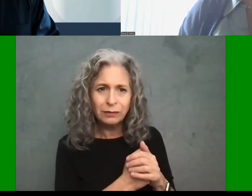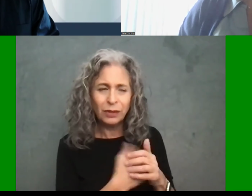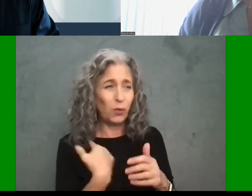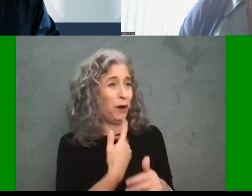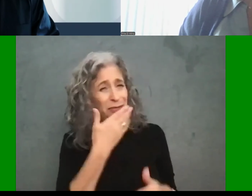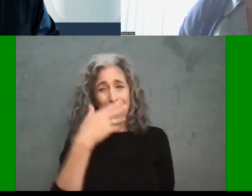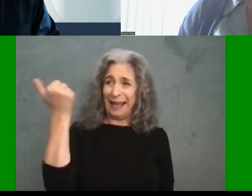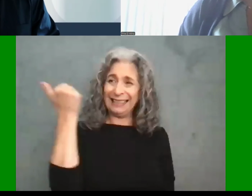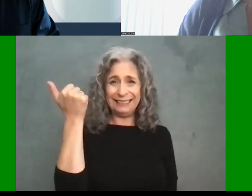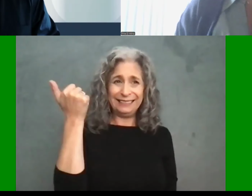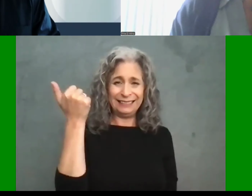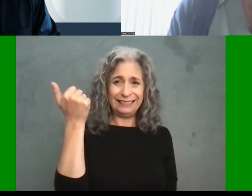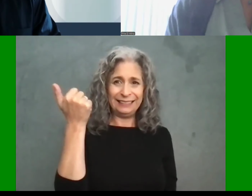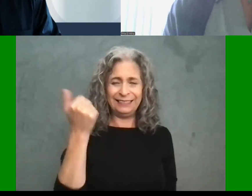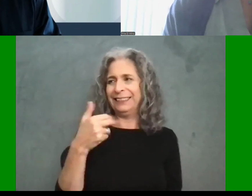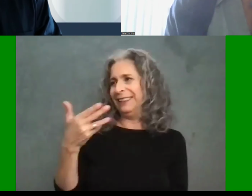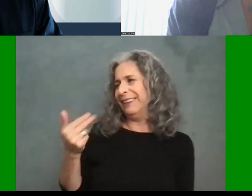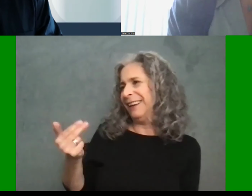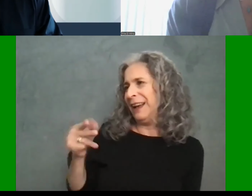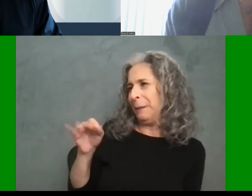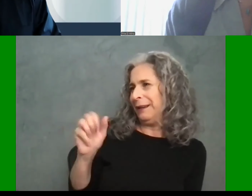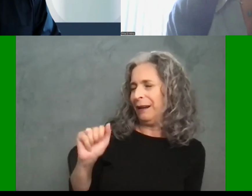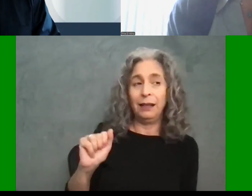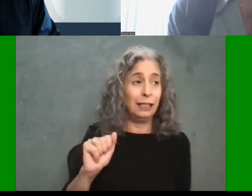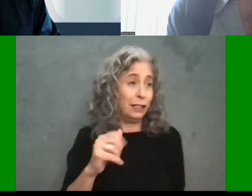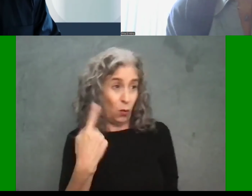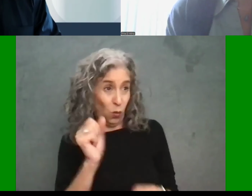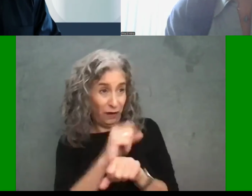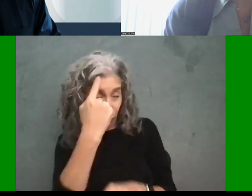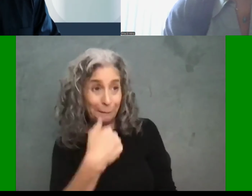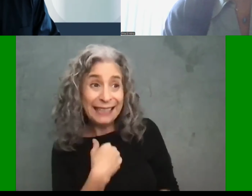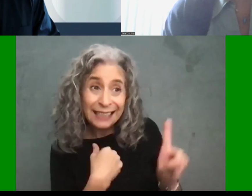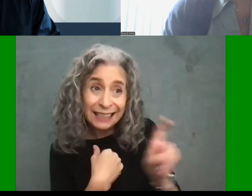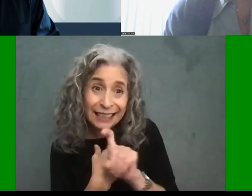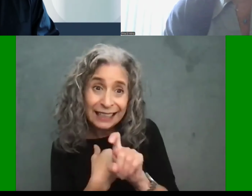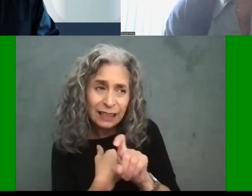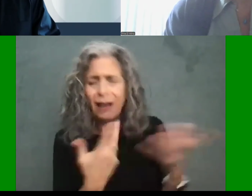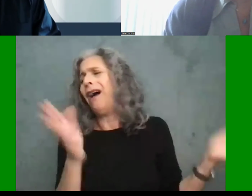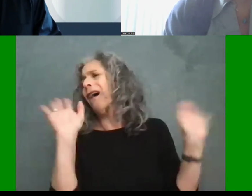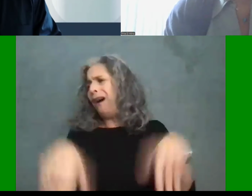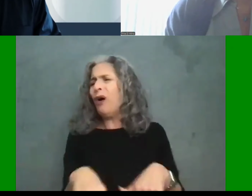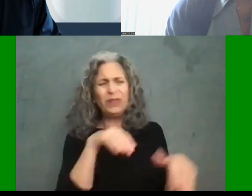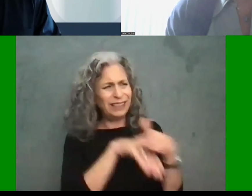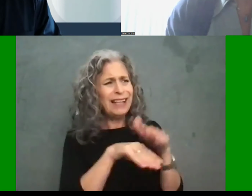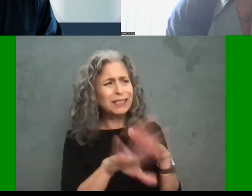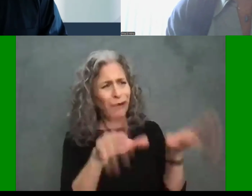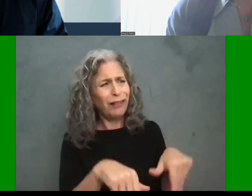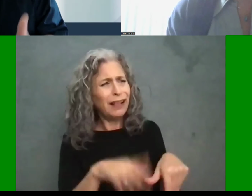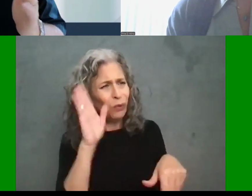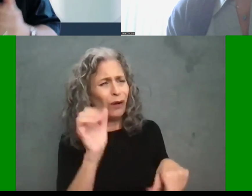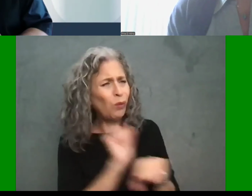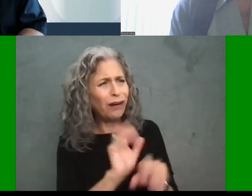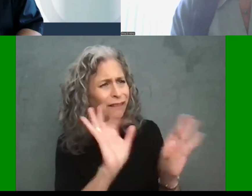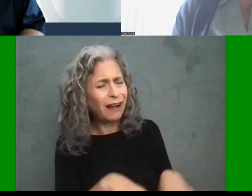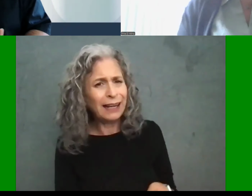best. Okay, great, but does it work for me? Well, it's accessible. How do I And I think know?